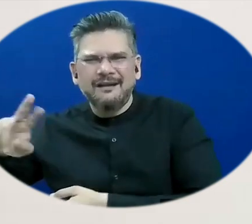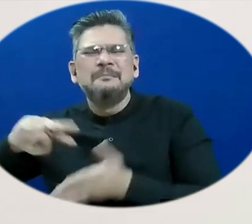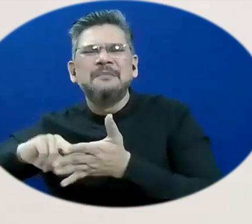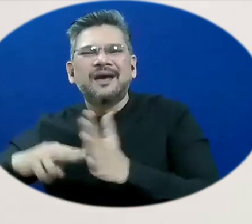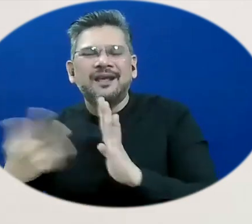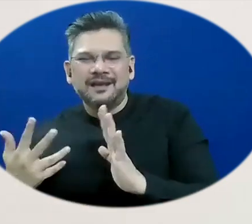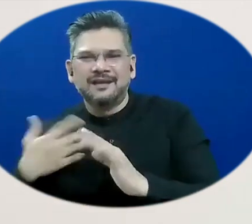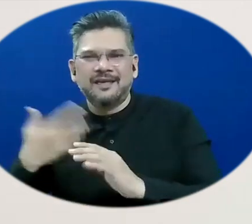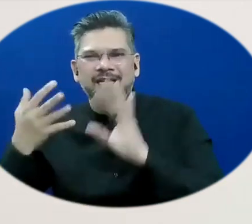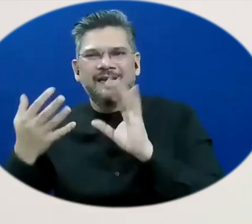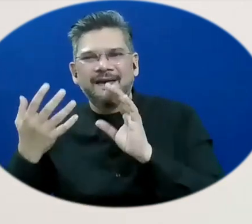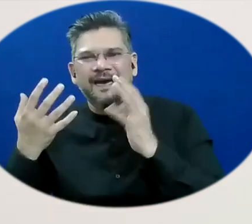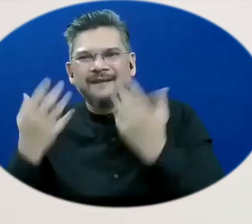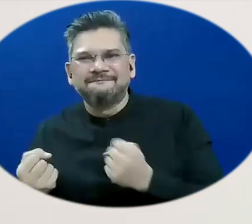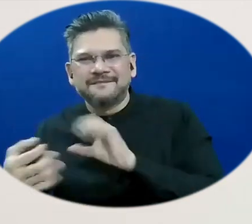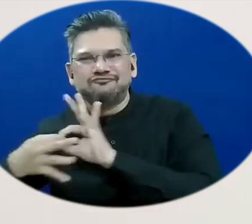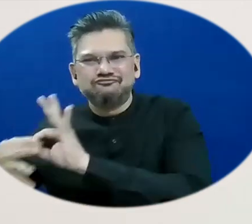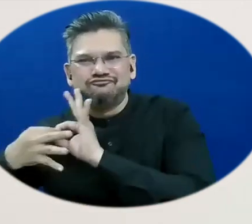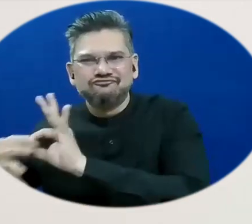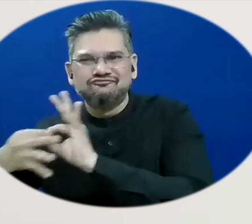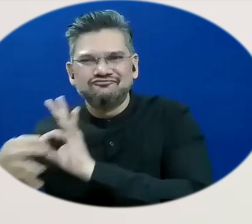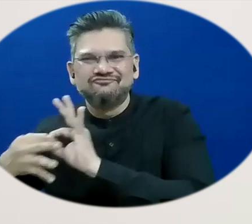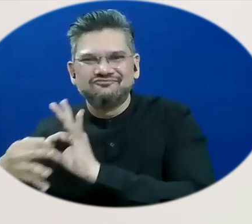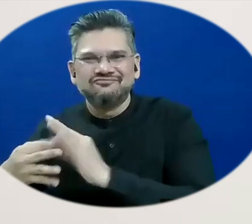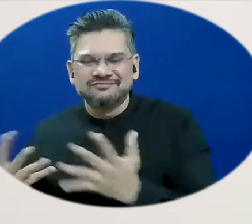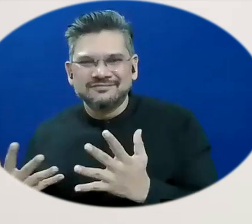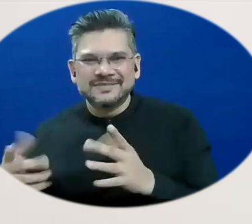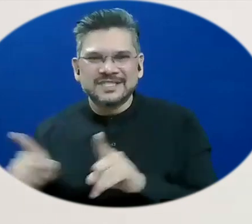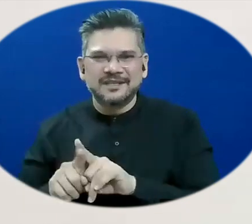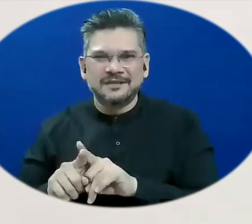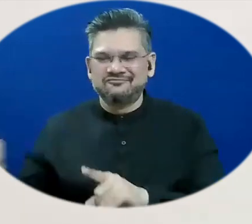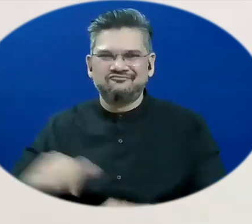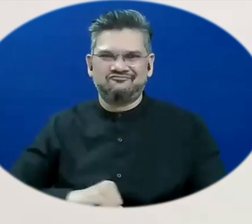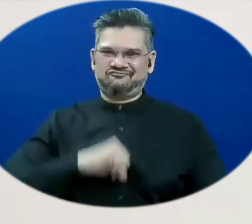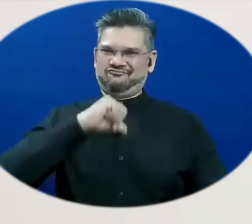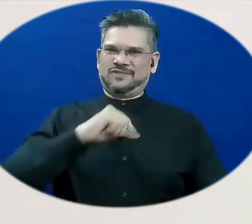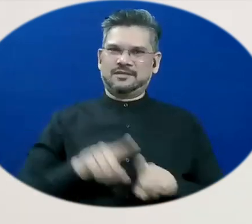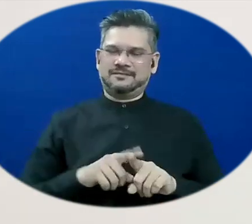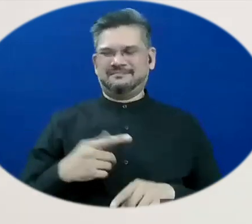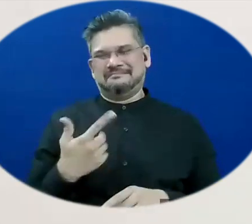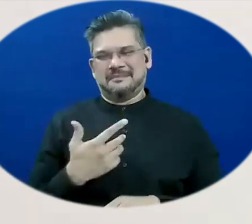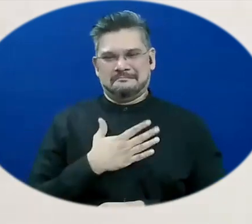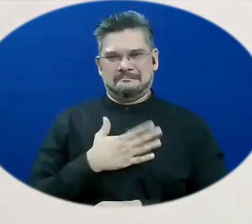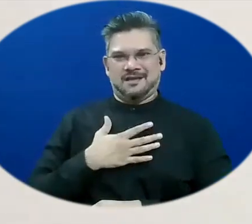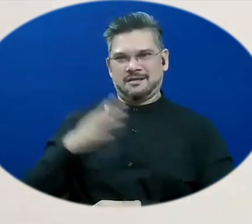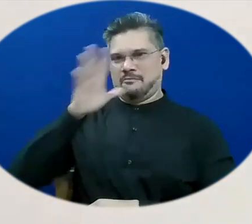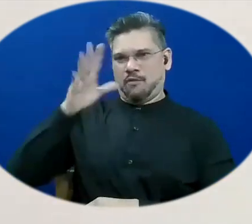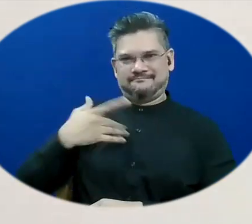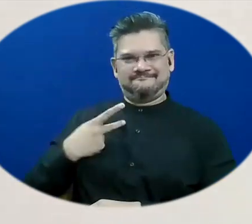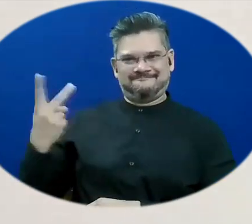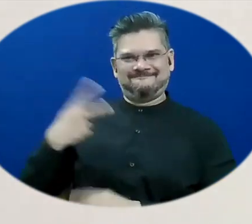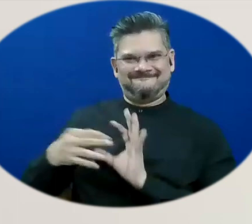care to the person, because that's how we rob their dignity. In my relationship with my mom, and going back to what Lori said,